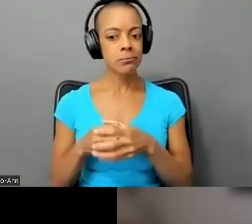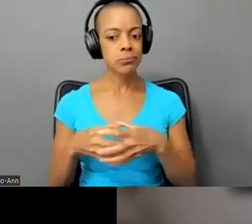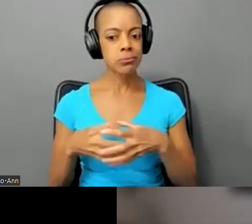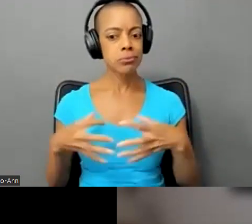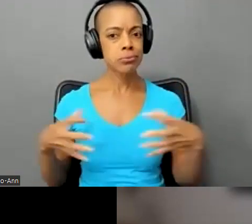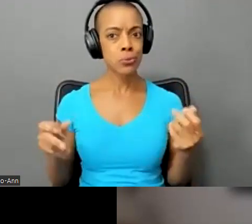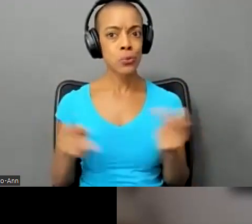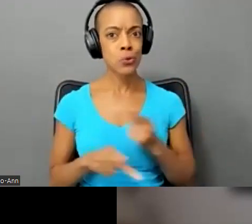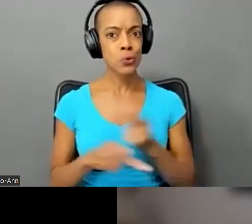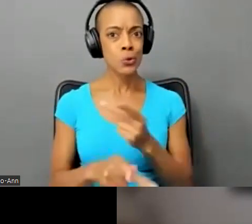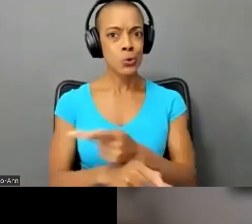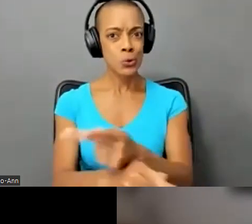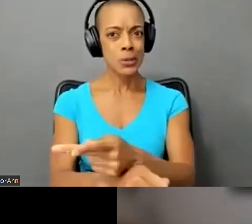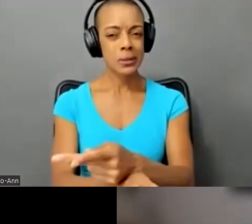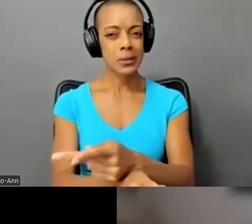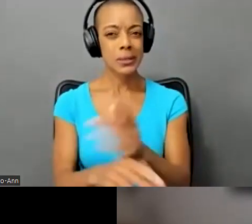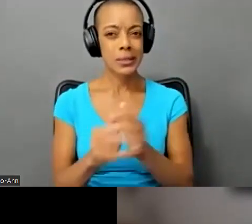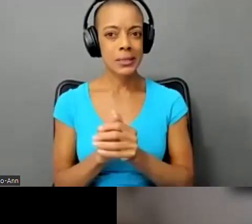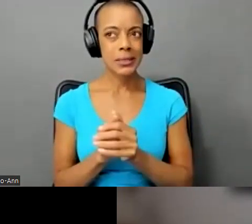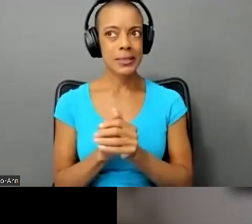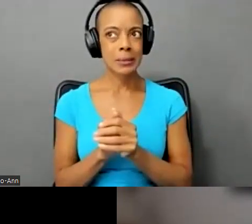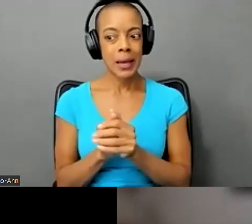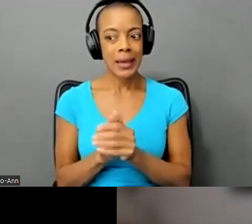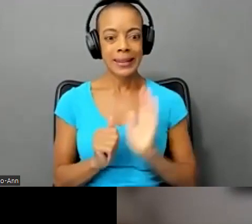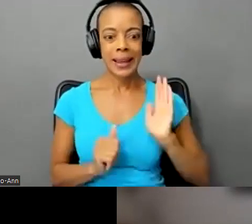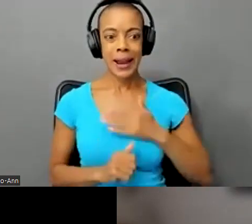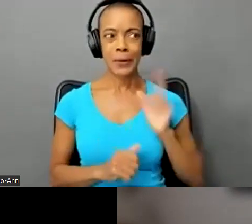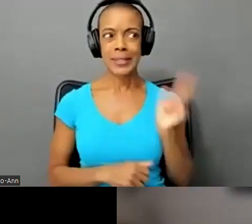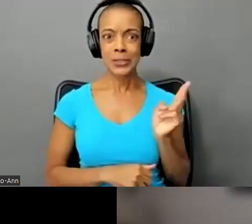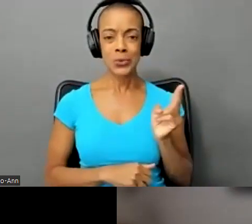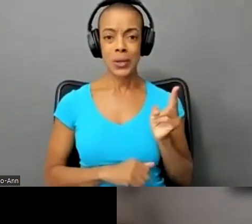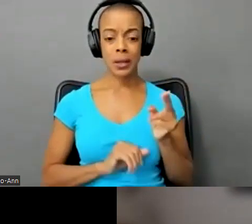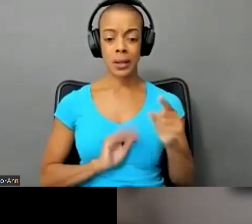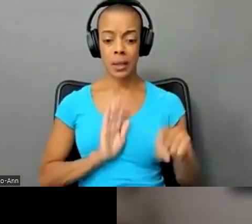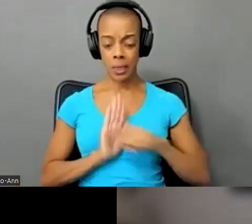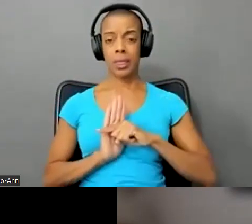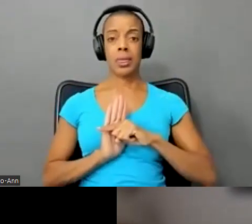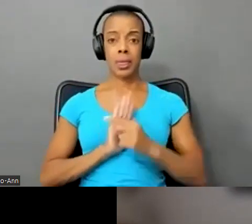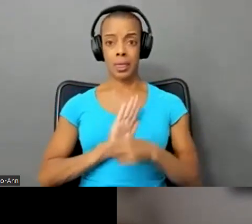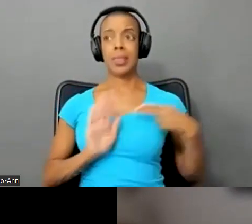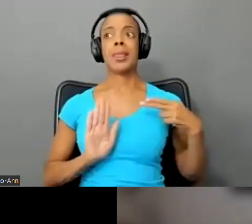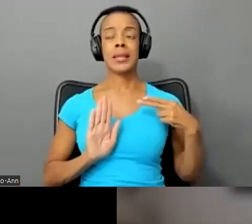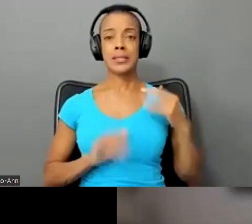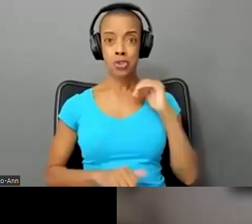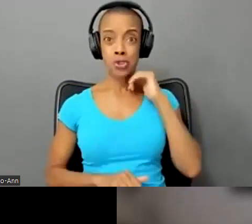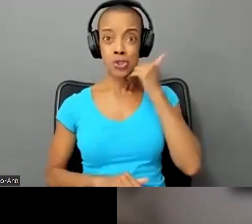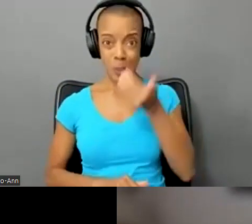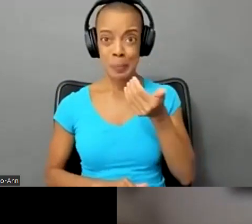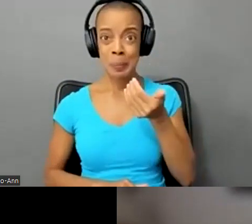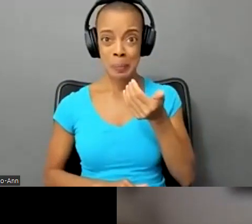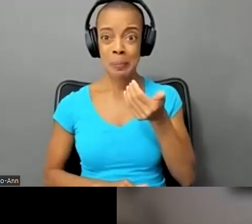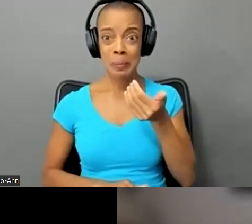But it is, you know, it's a shameful thing, I think, on our country and on our citizens that we don't see